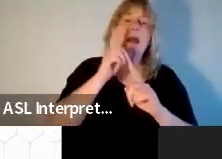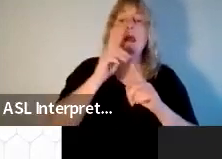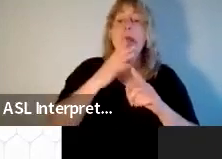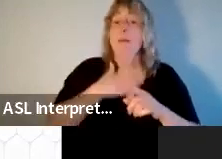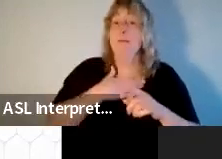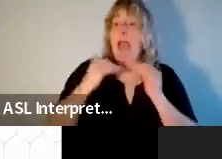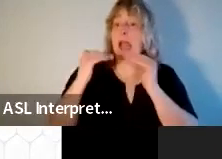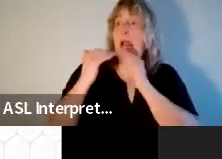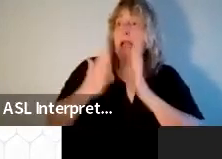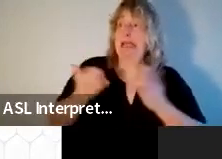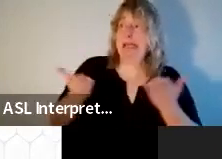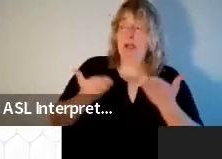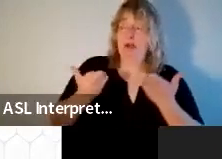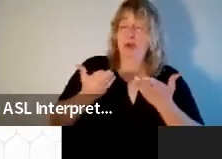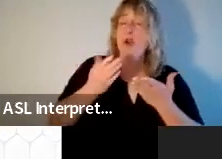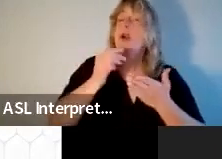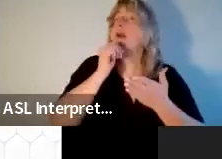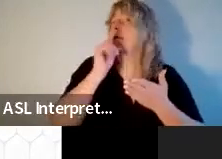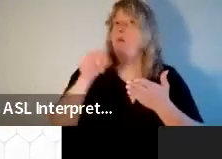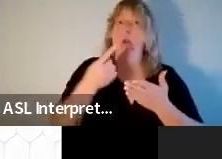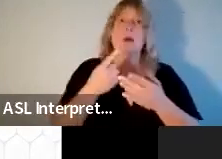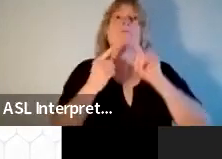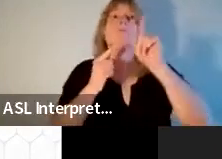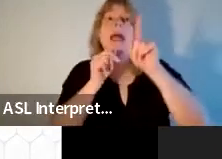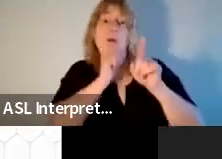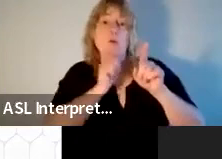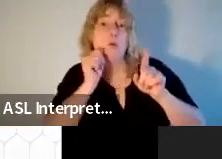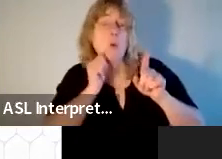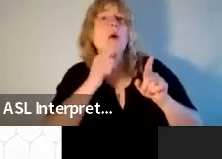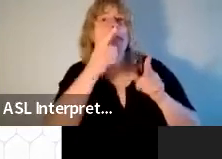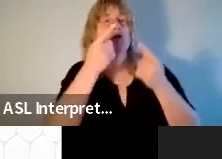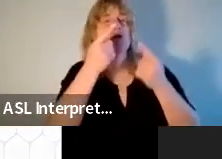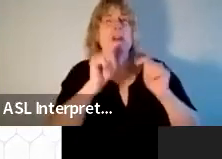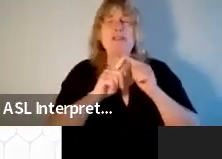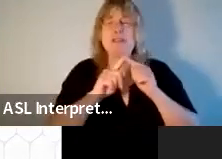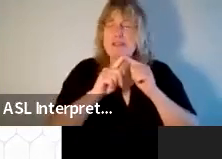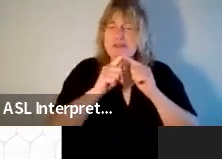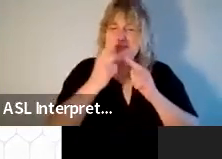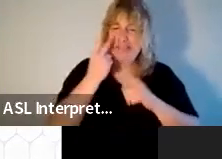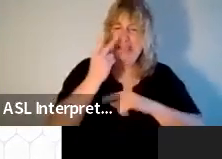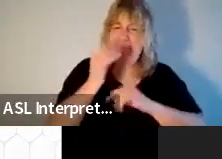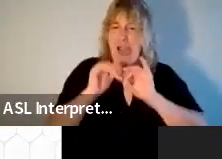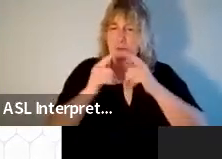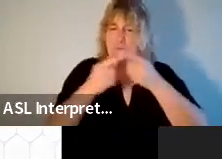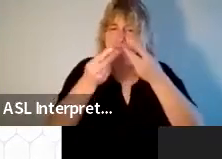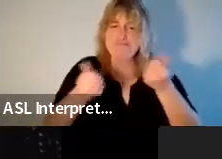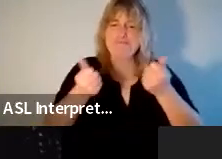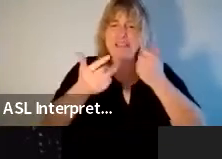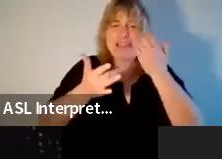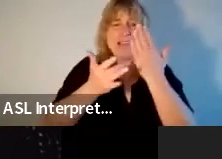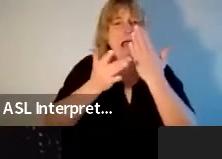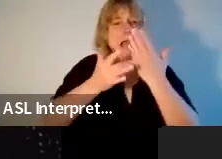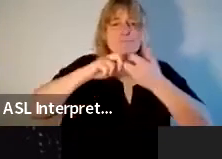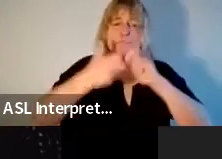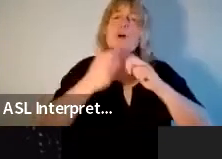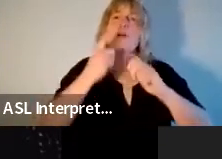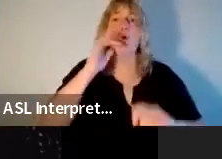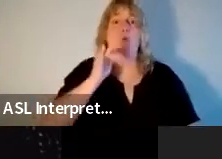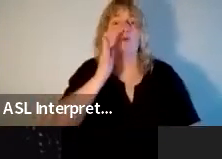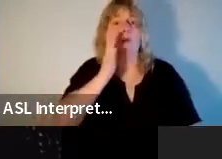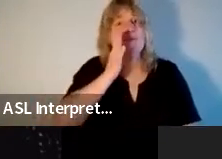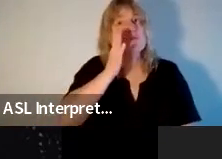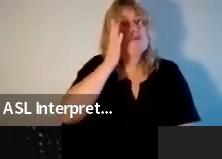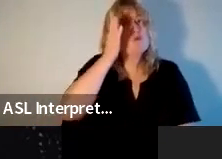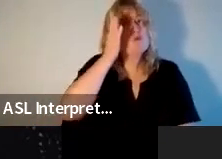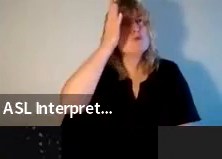are working on studying early technological hurdles to overcome them for even those future missions.